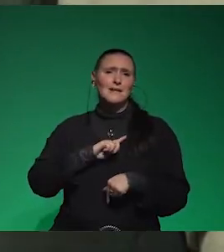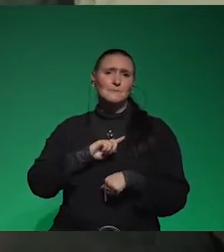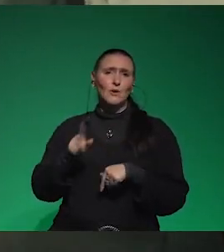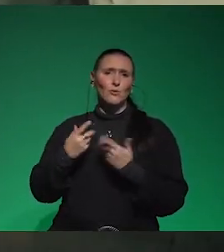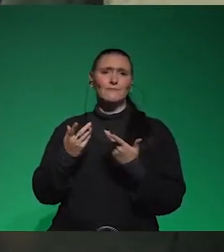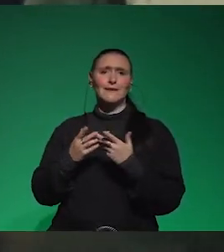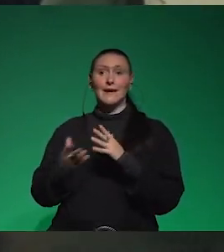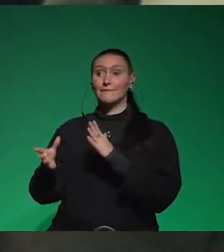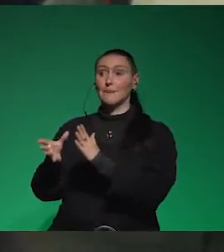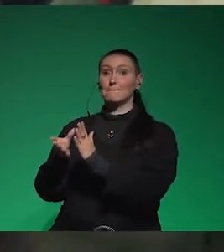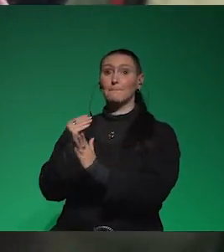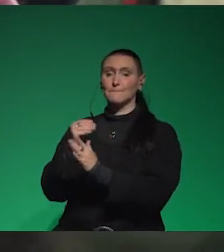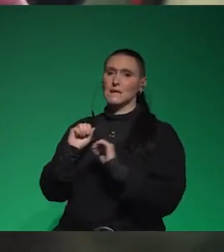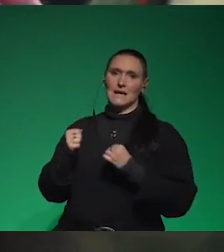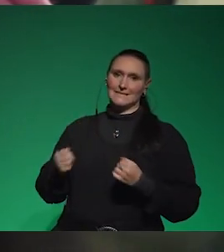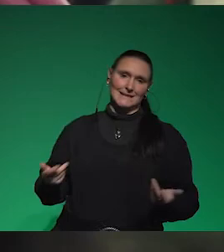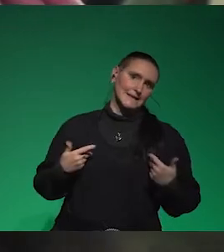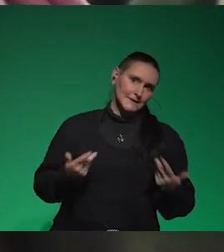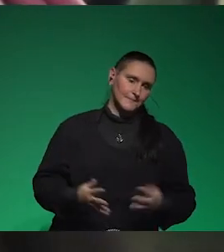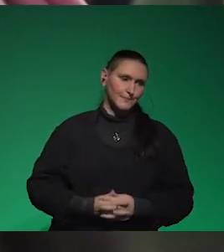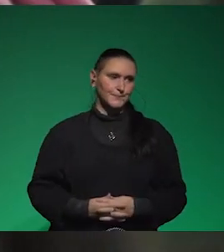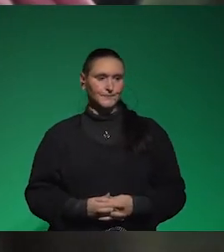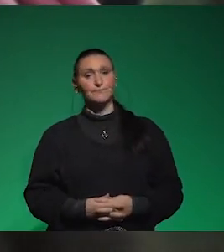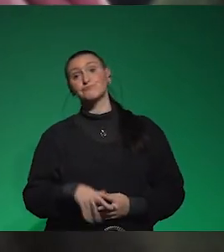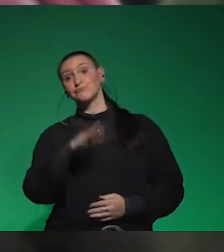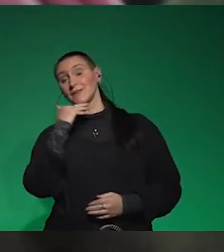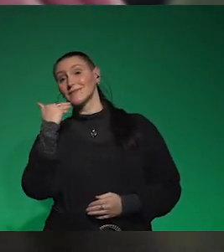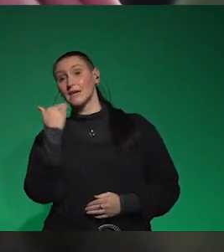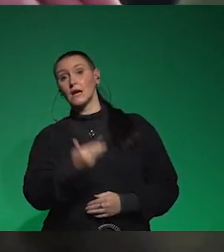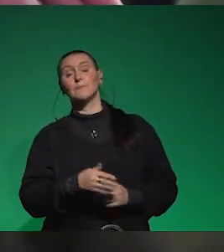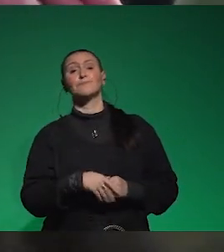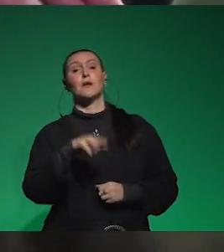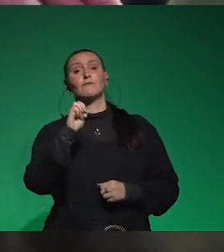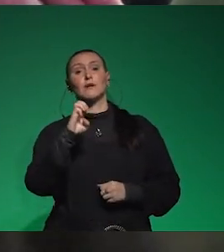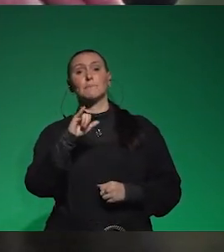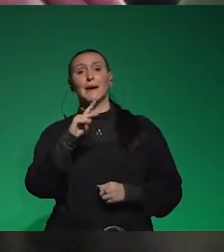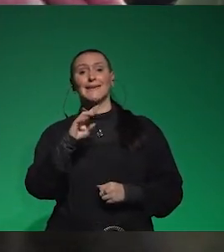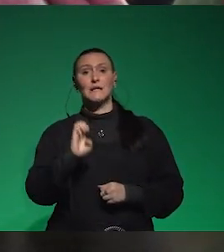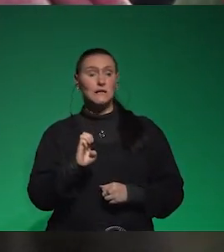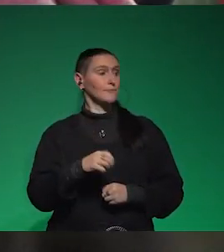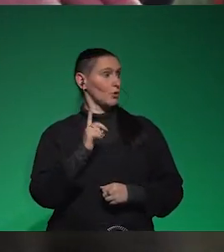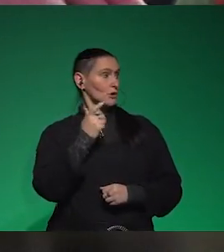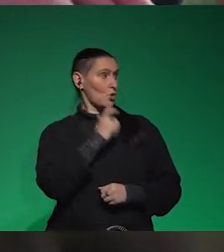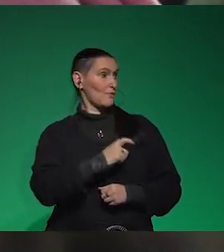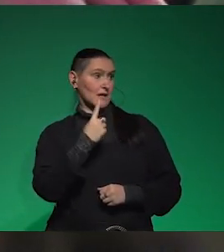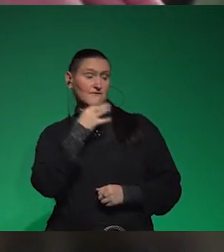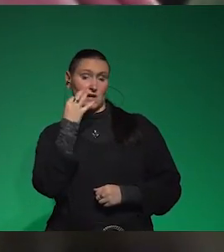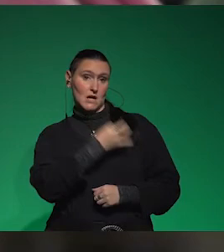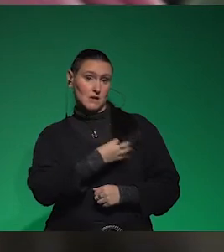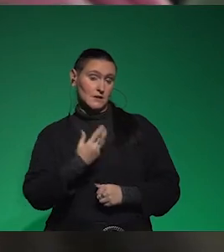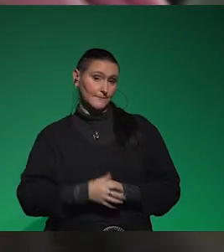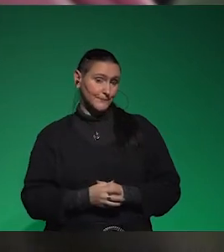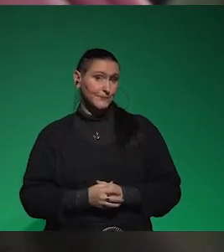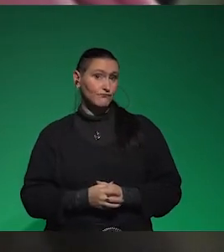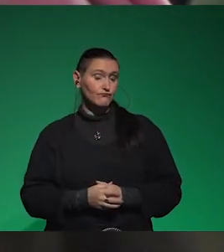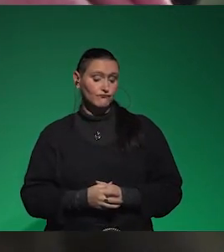Thank you. I have a question to Maike, perhaps. Once these agroforestry systems are established, do